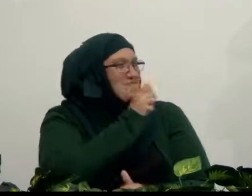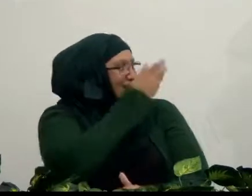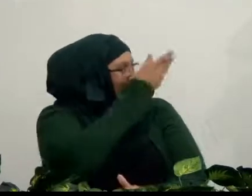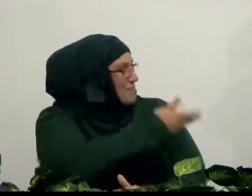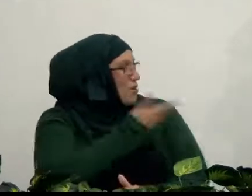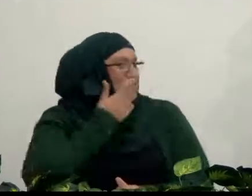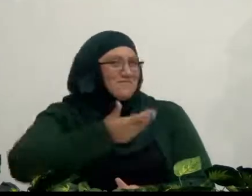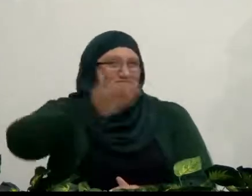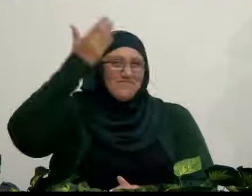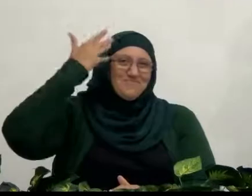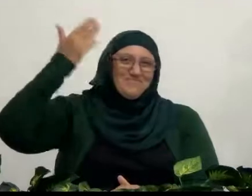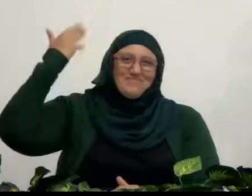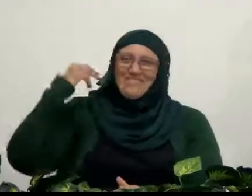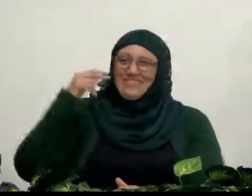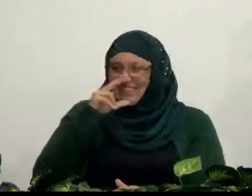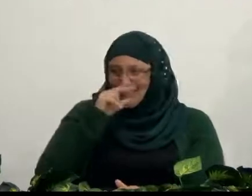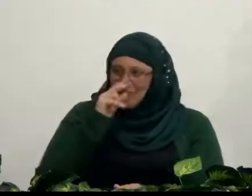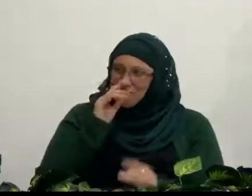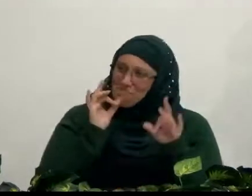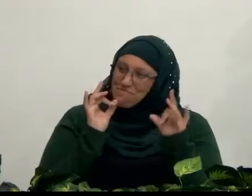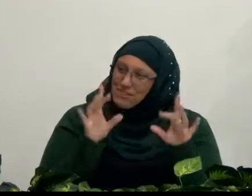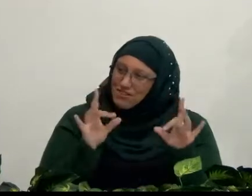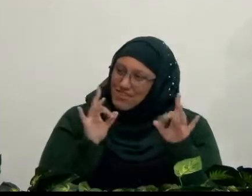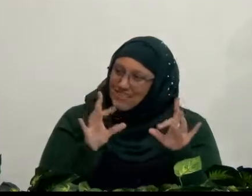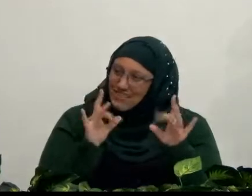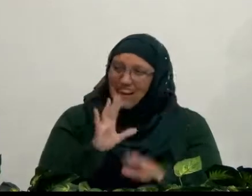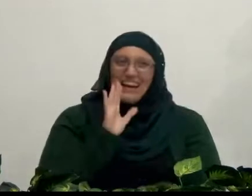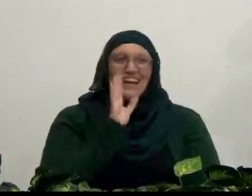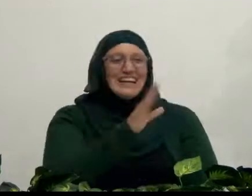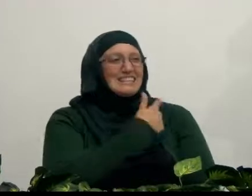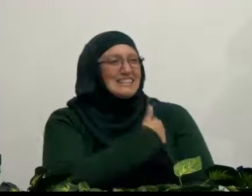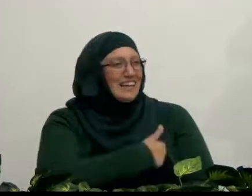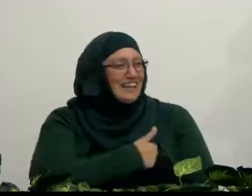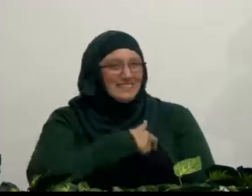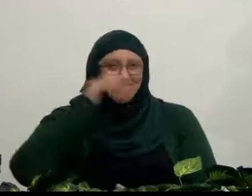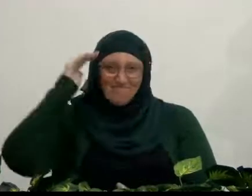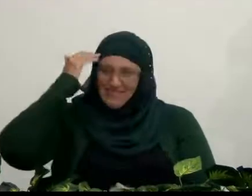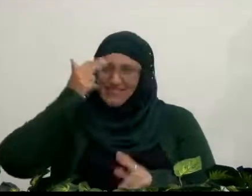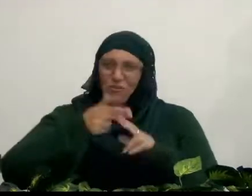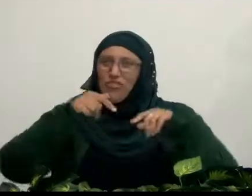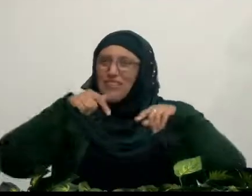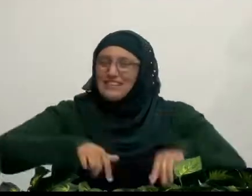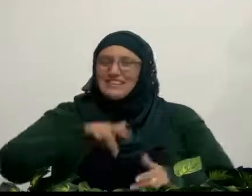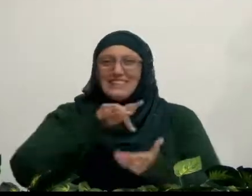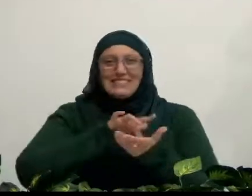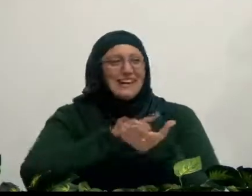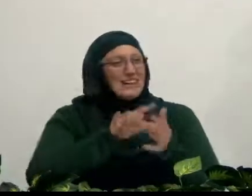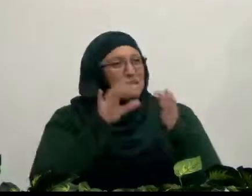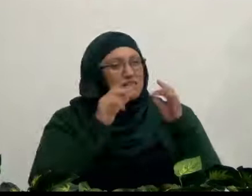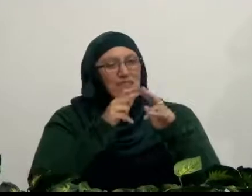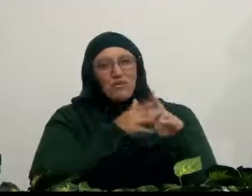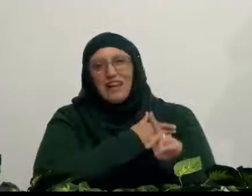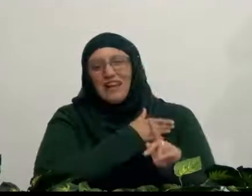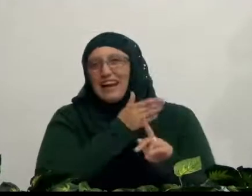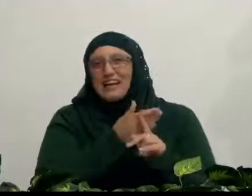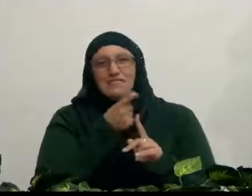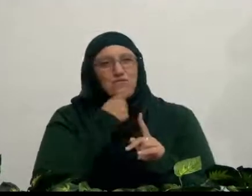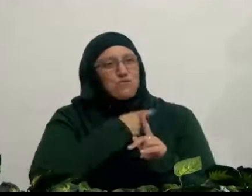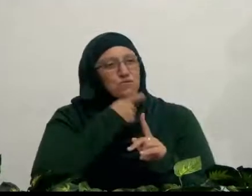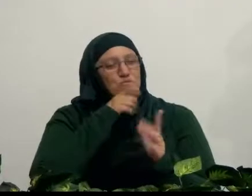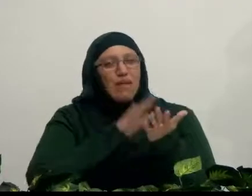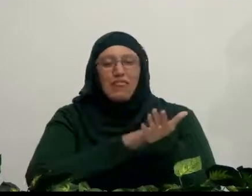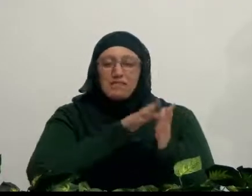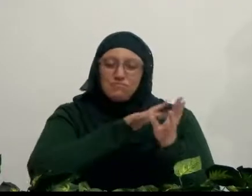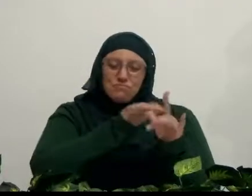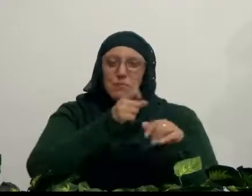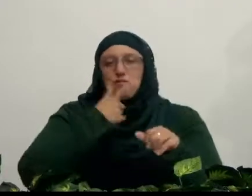much younger than this, mashallah, dedication, contribution to the center, especially for the last several months during this time of